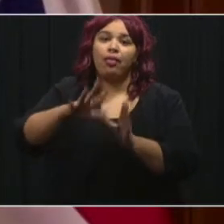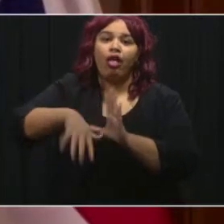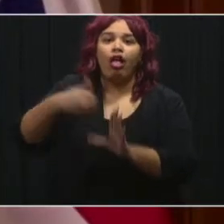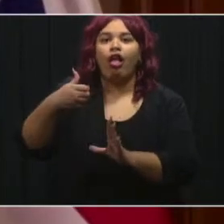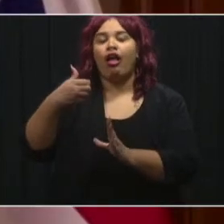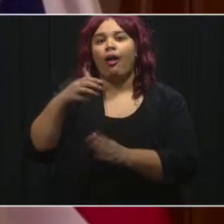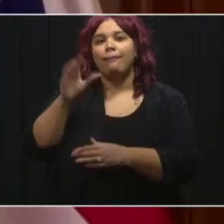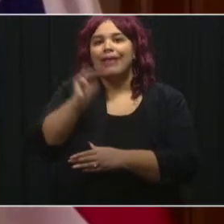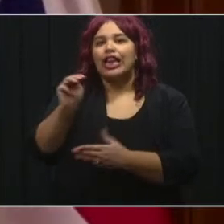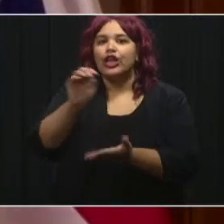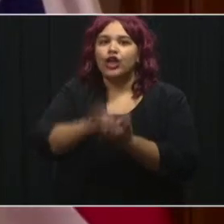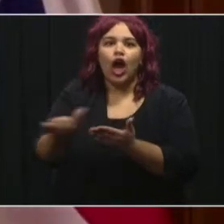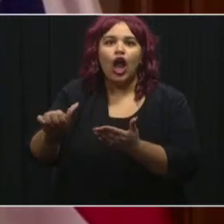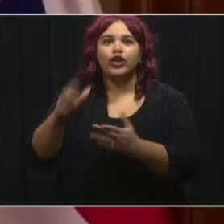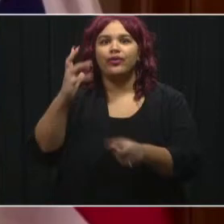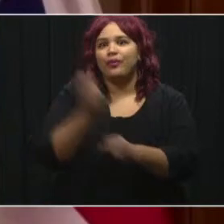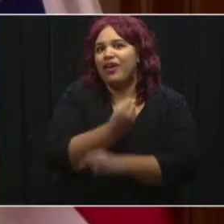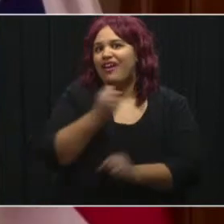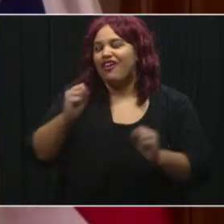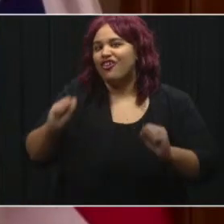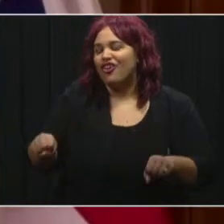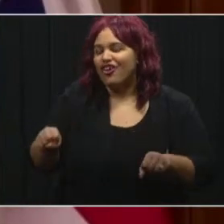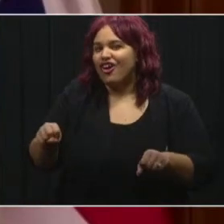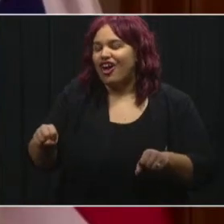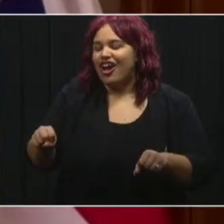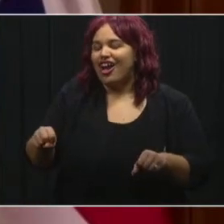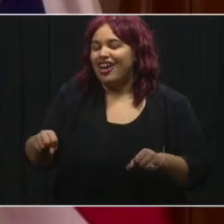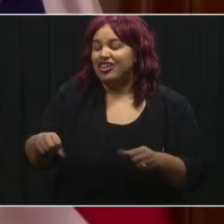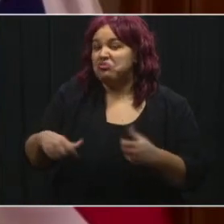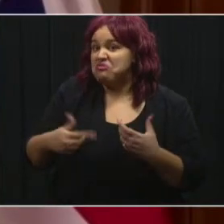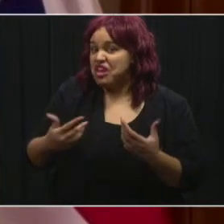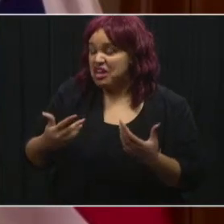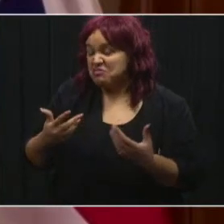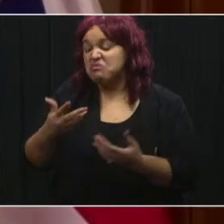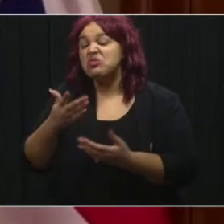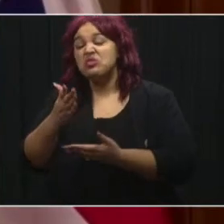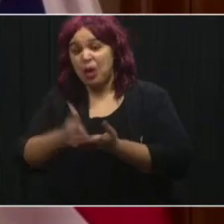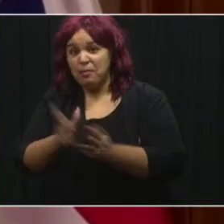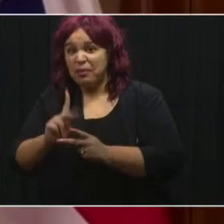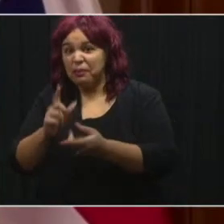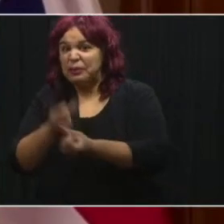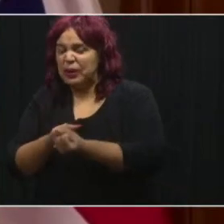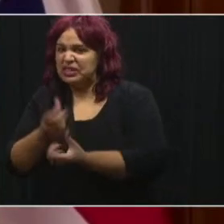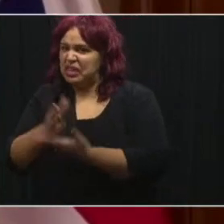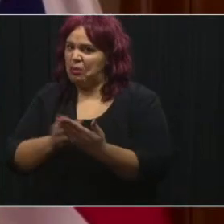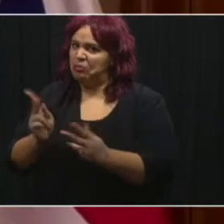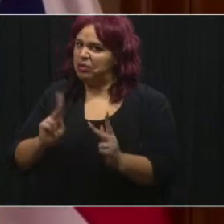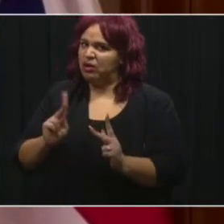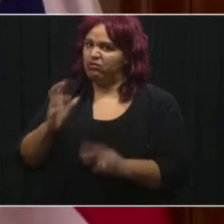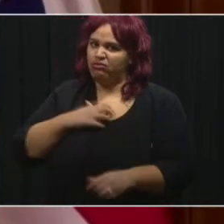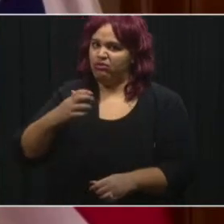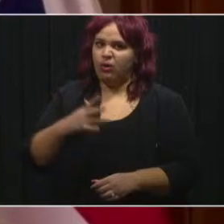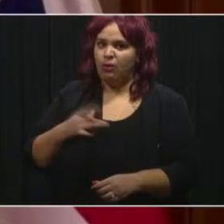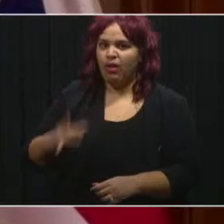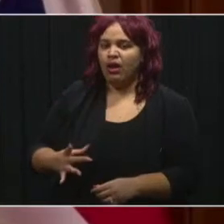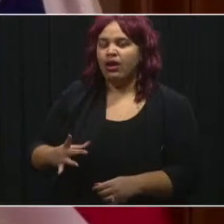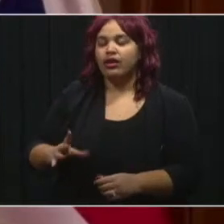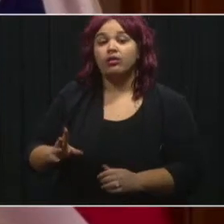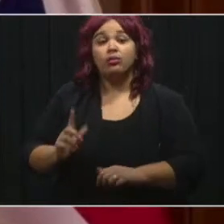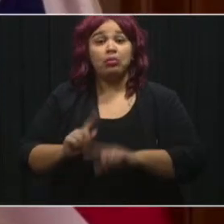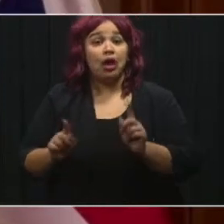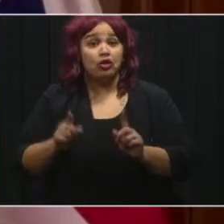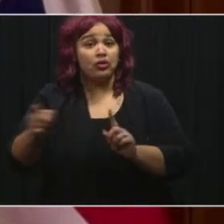the vaccinations. There was, mixed criticism about it. Any thought of having another type of incentive to get more